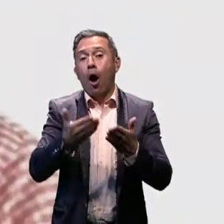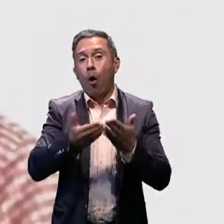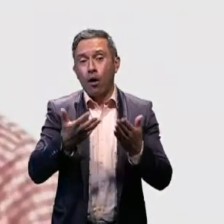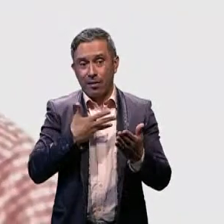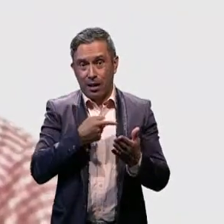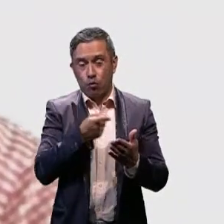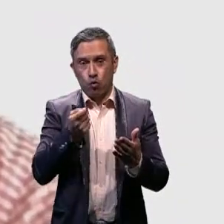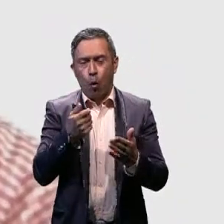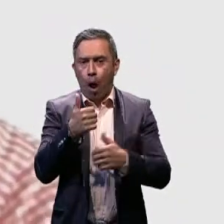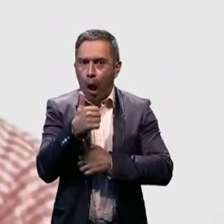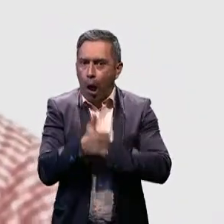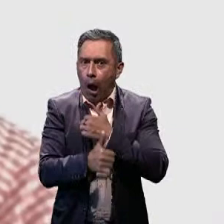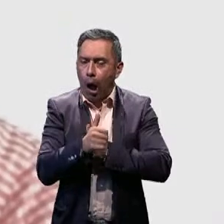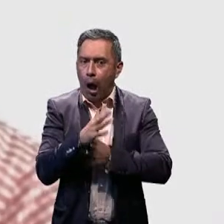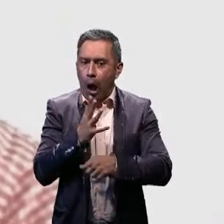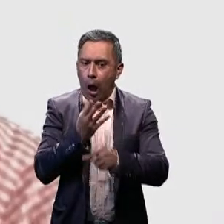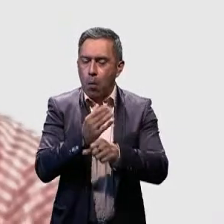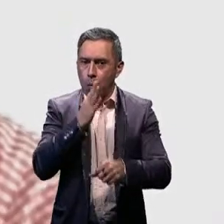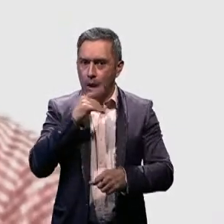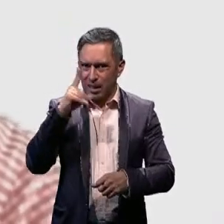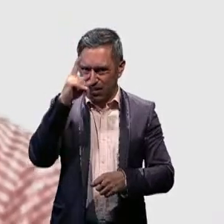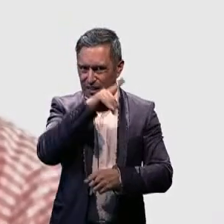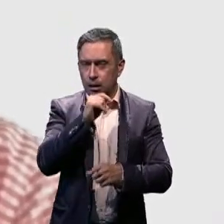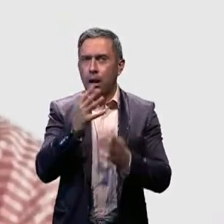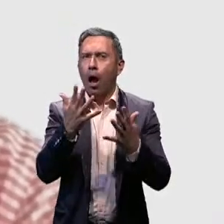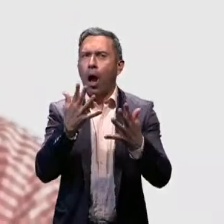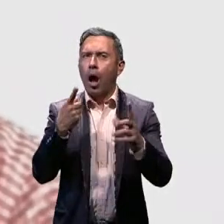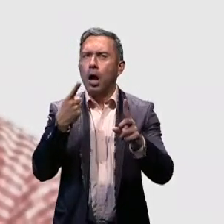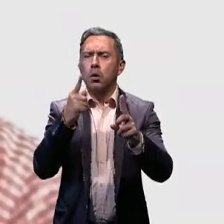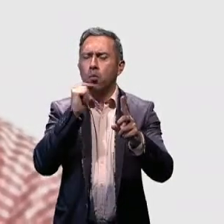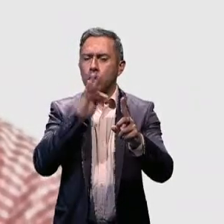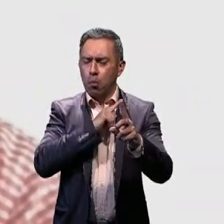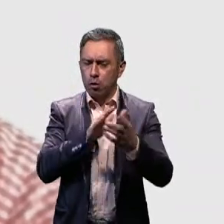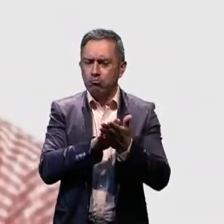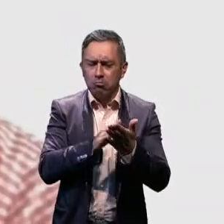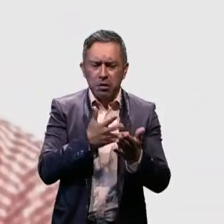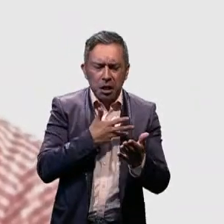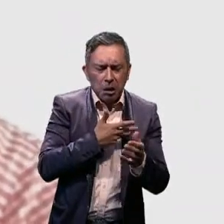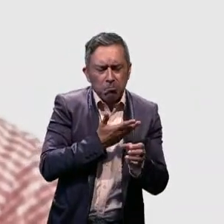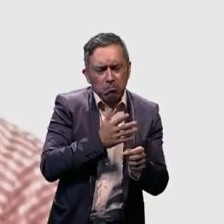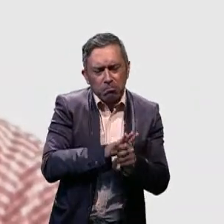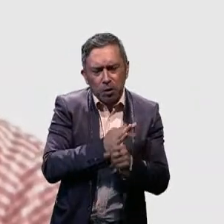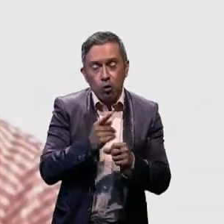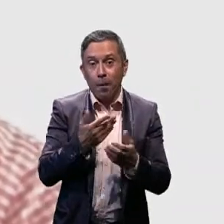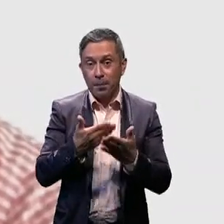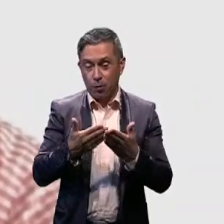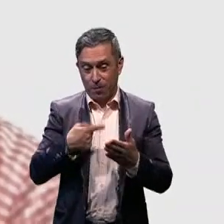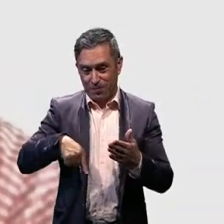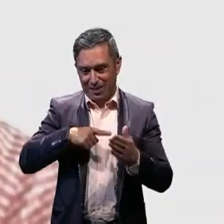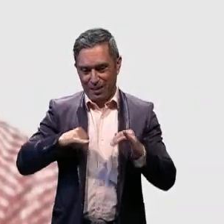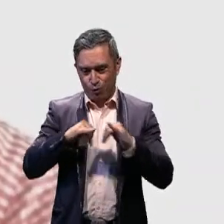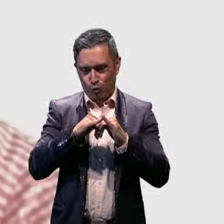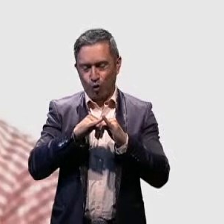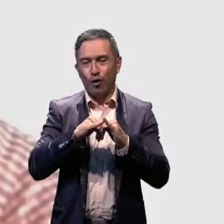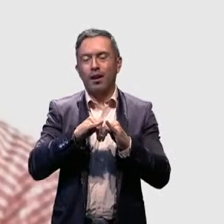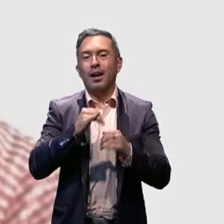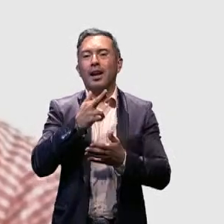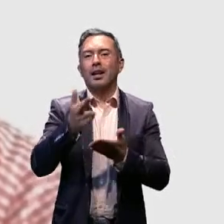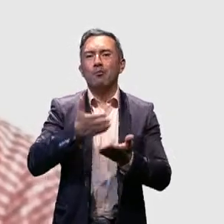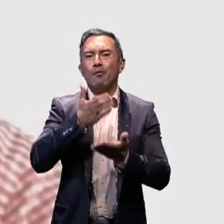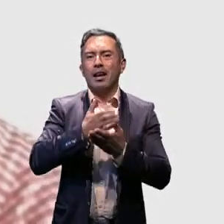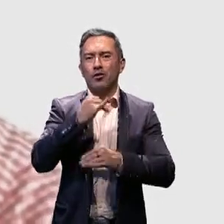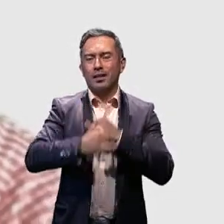have are very modest for the size of the challenges that we have, but